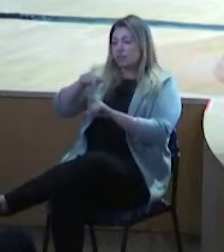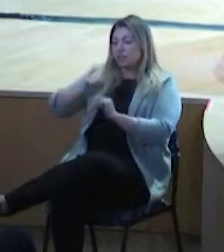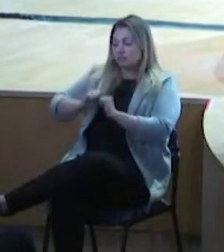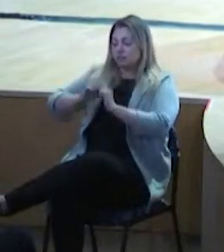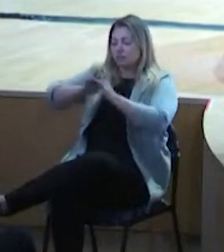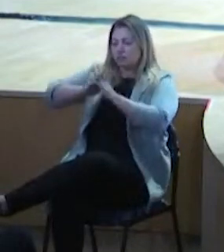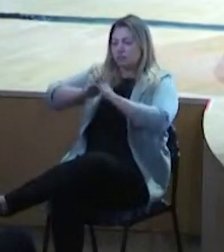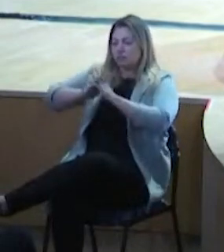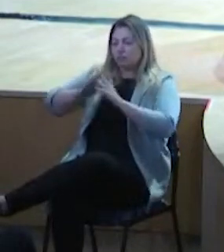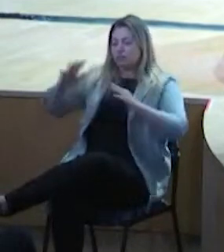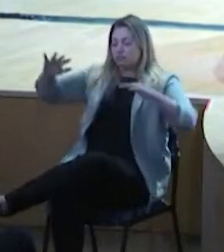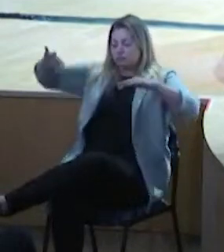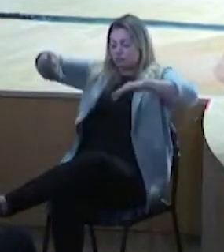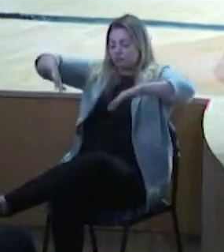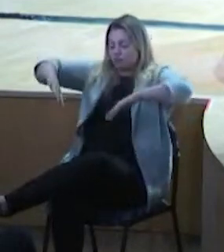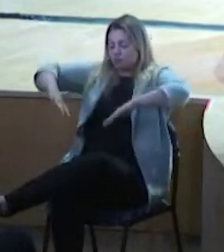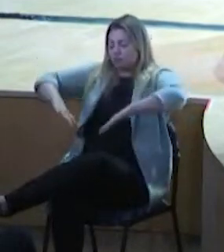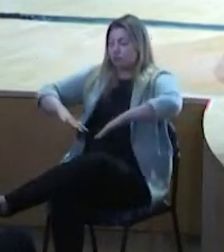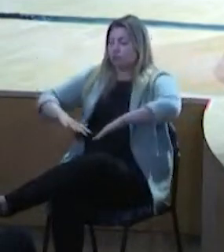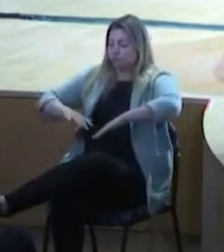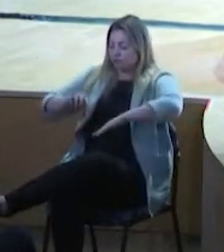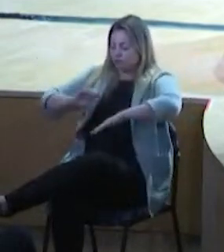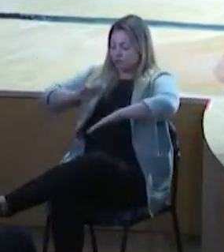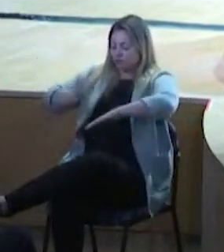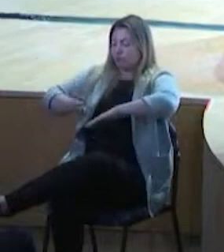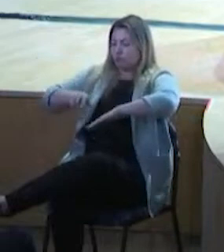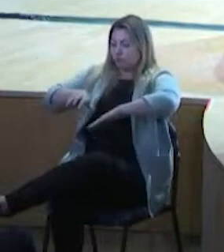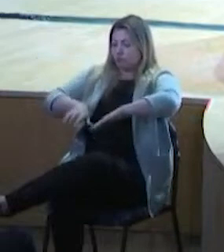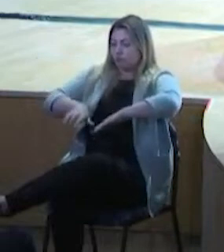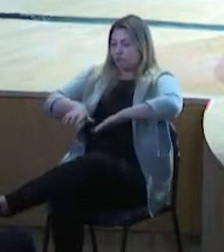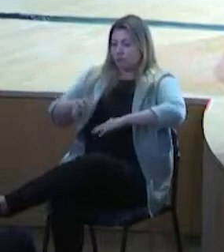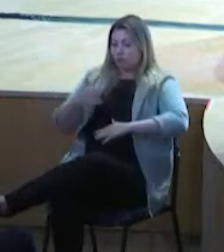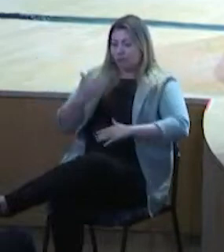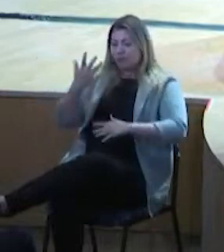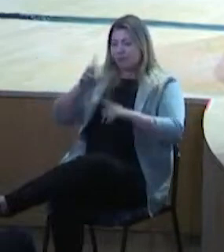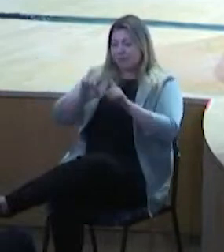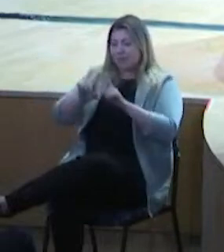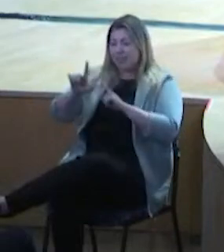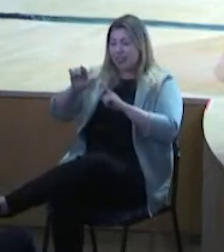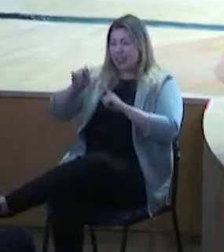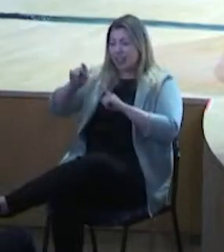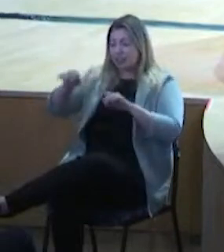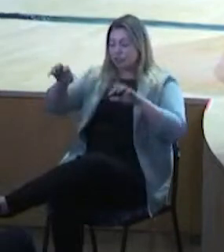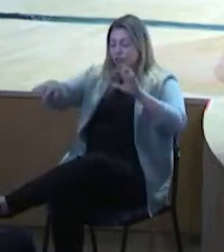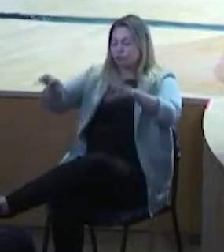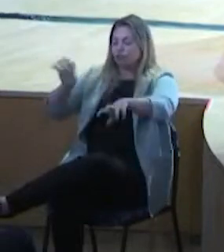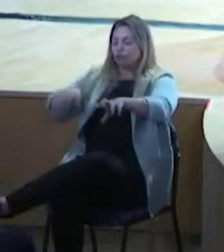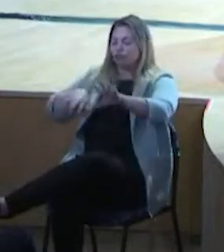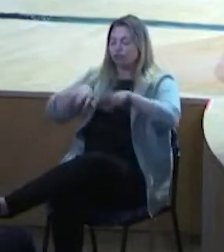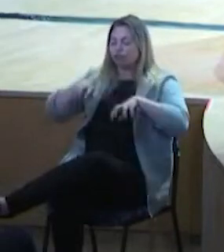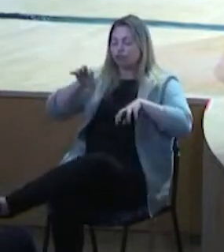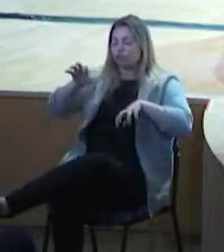is built on a valley, on a basin that was made of 5 different lakes. And